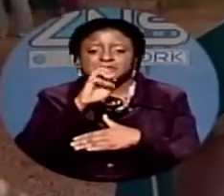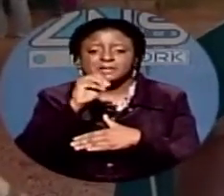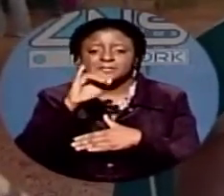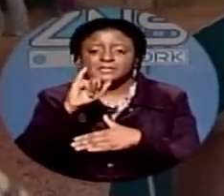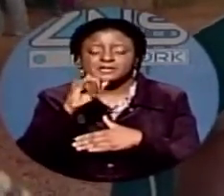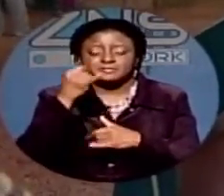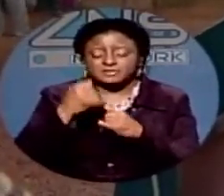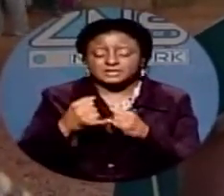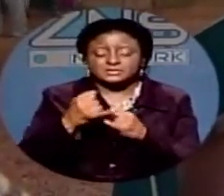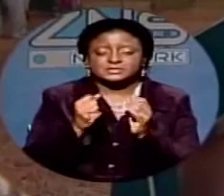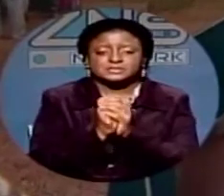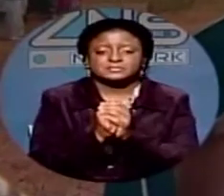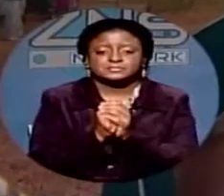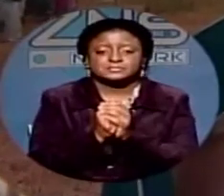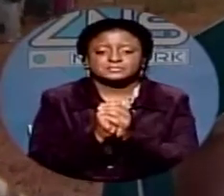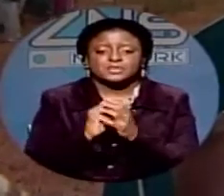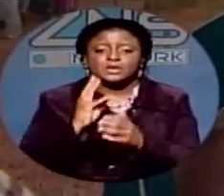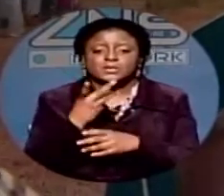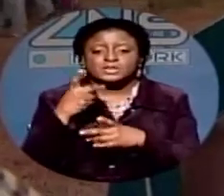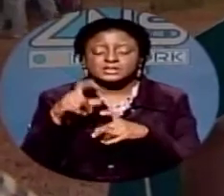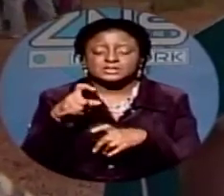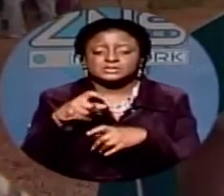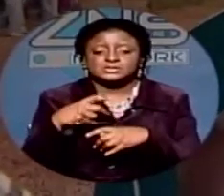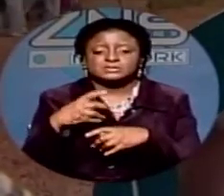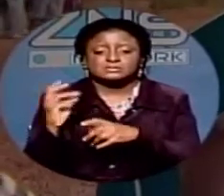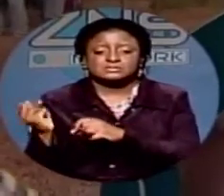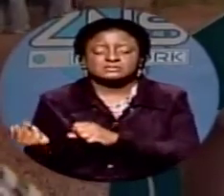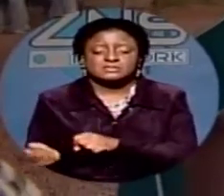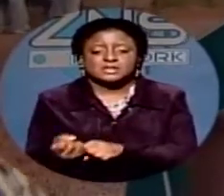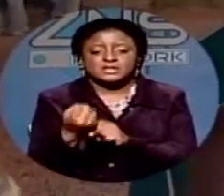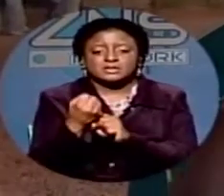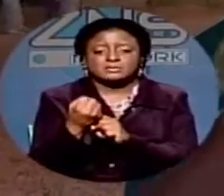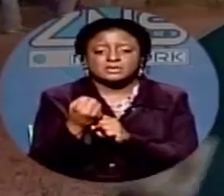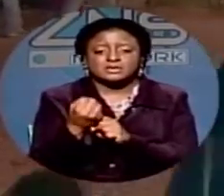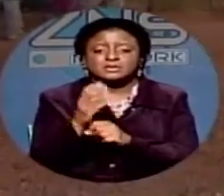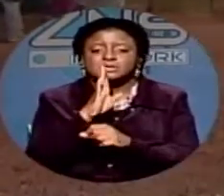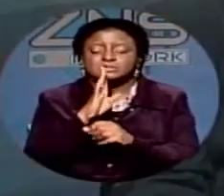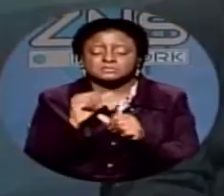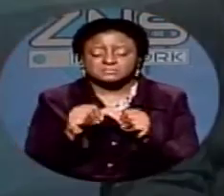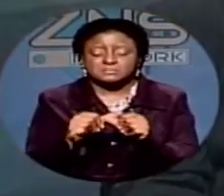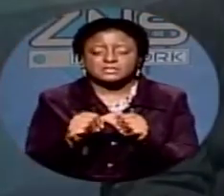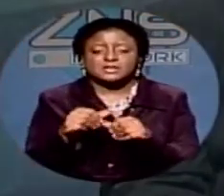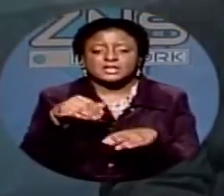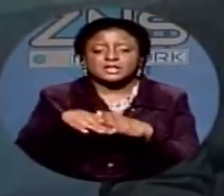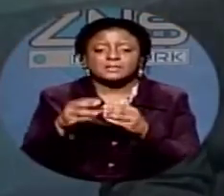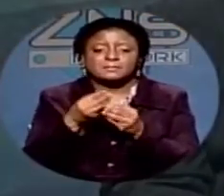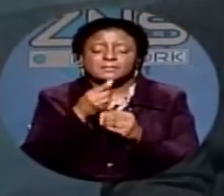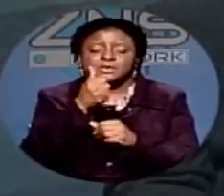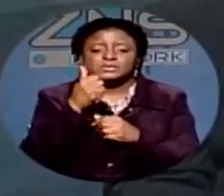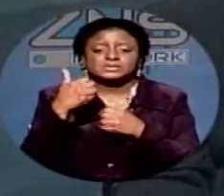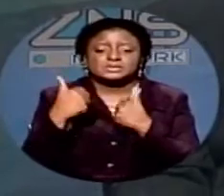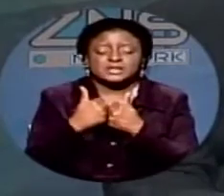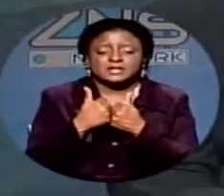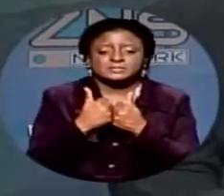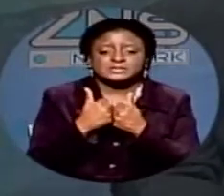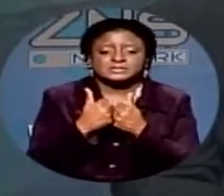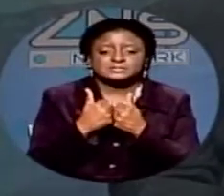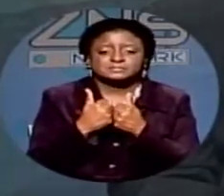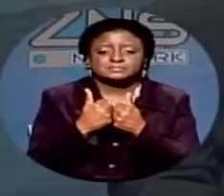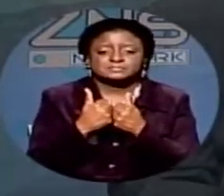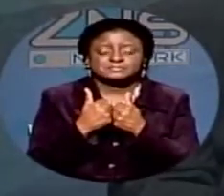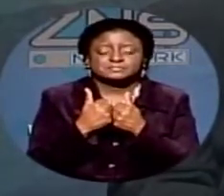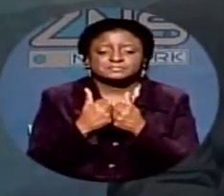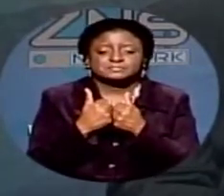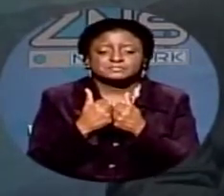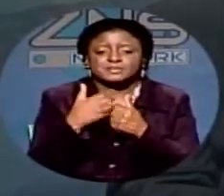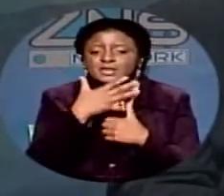slow pitch, so you just got to make the plays that you could make and hit the ball. You'll be in most games. And still talking softball, they finally played